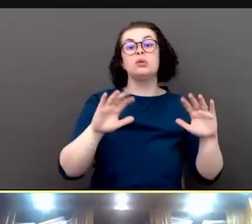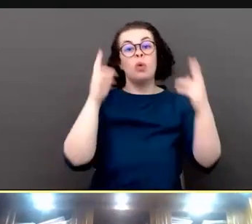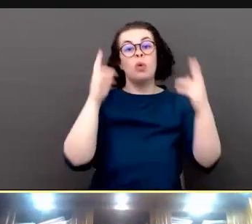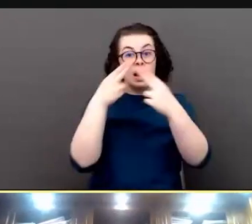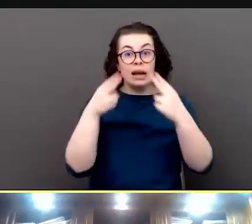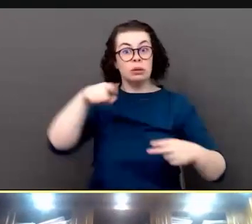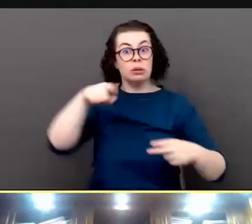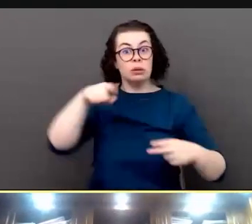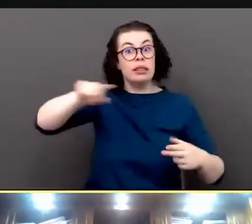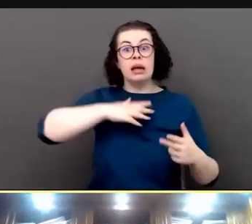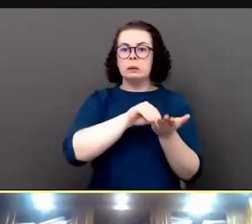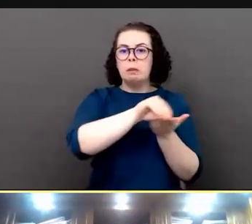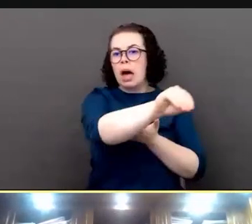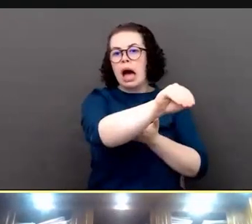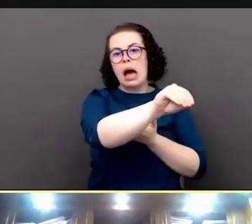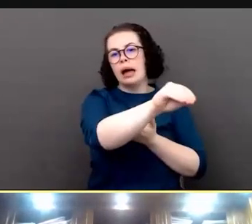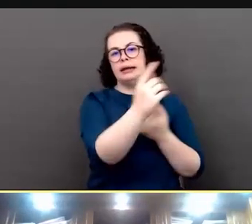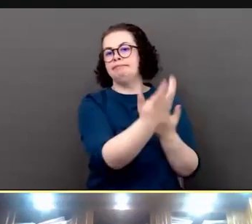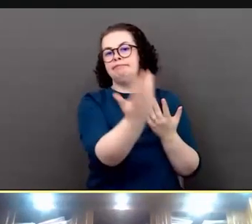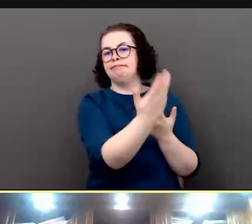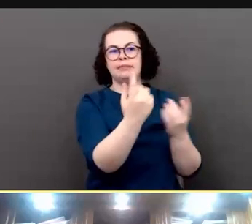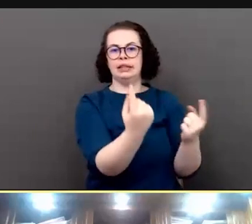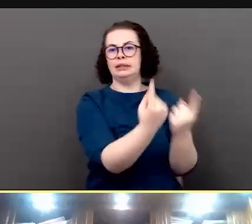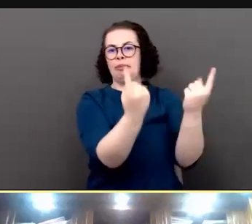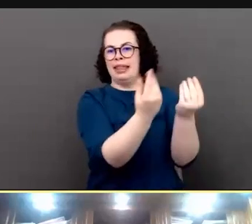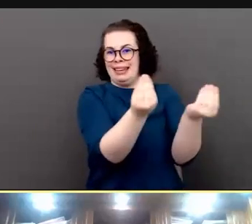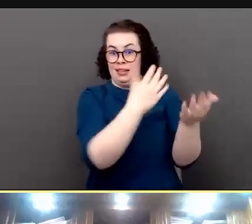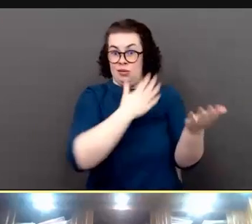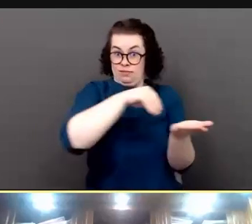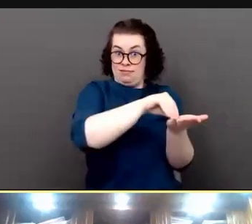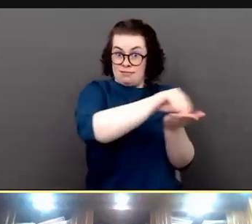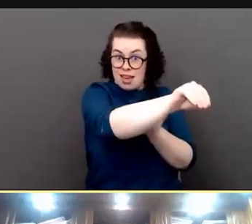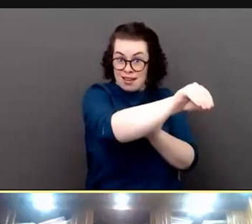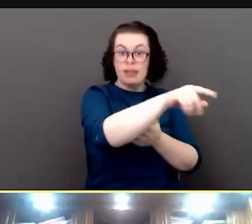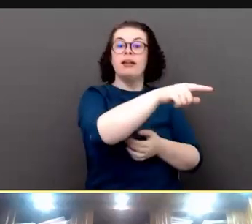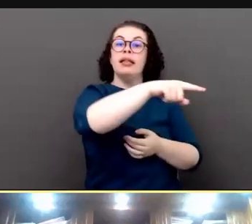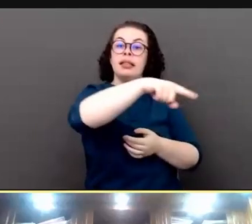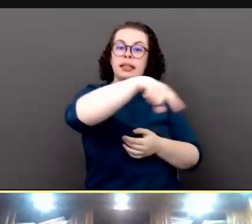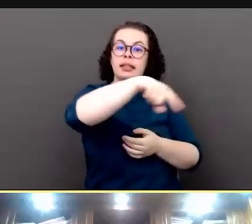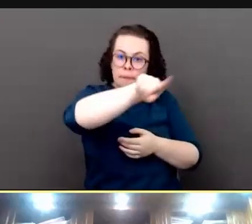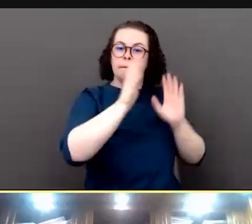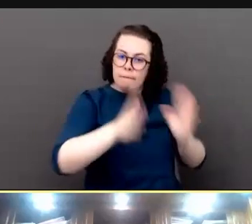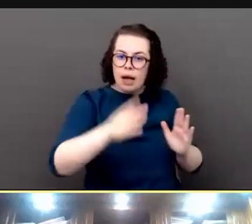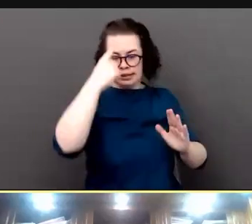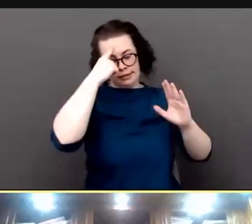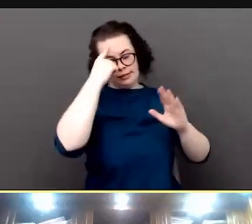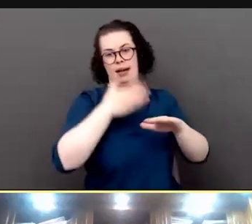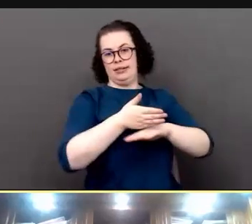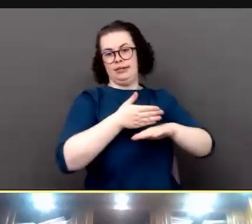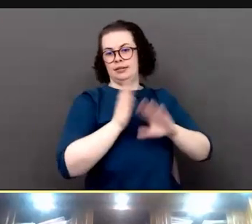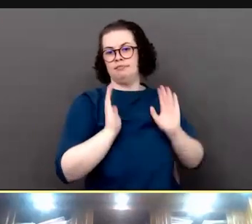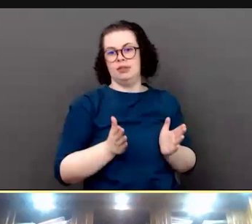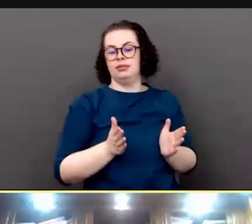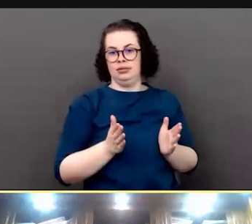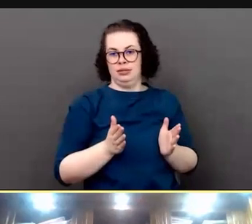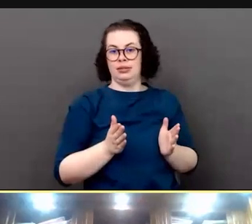the work used in the public procurement directives, when those works are going to be used by